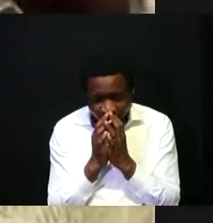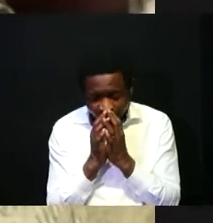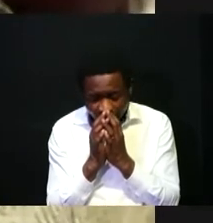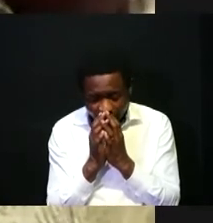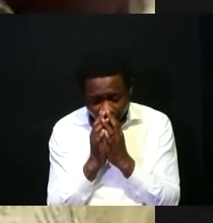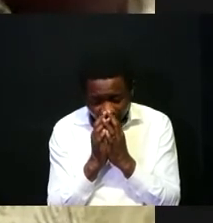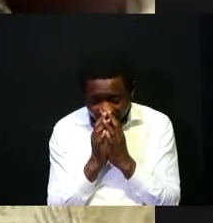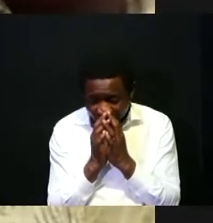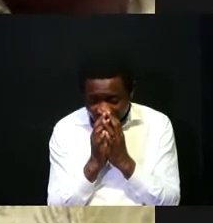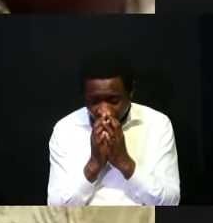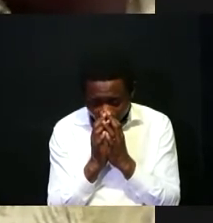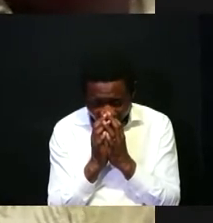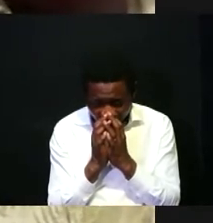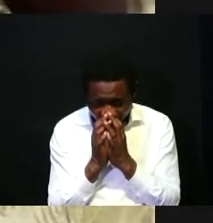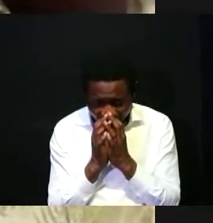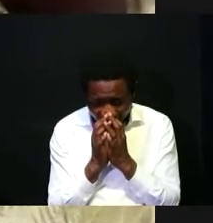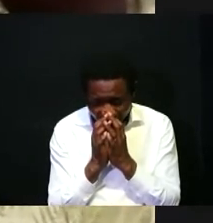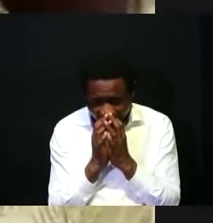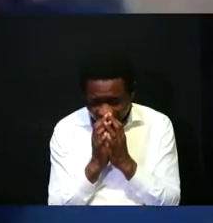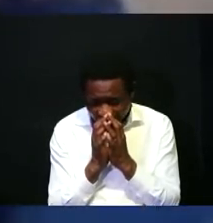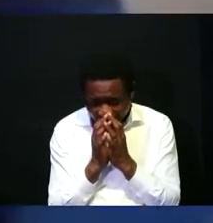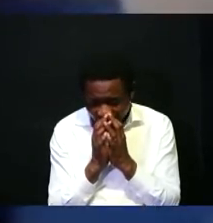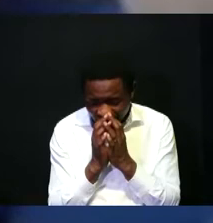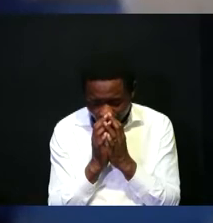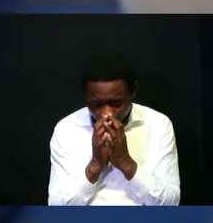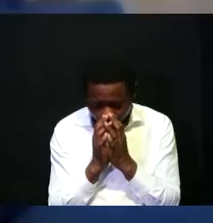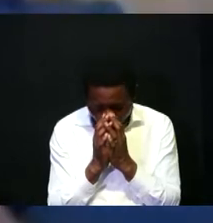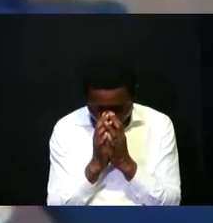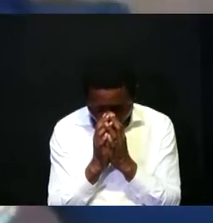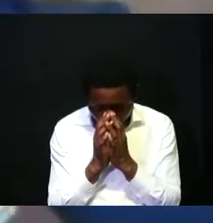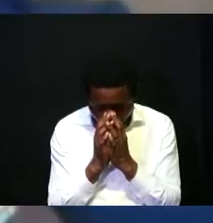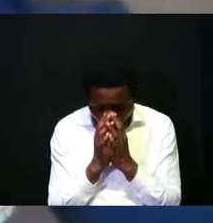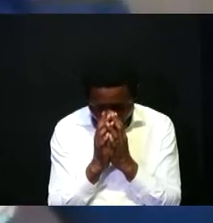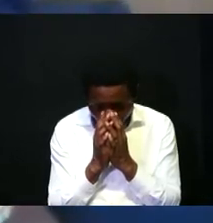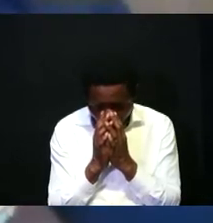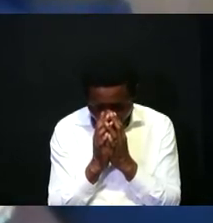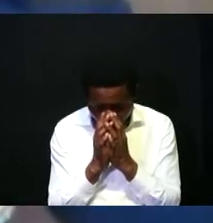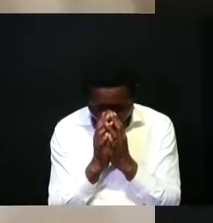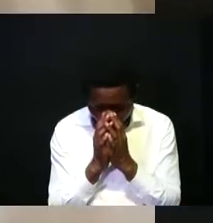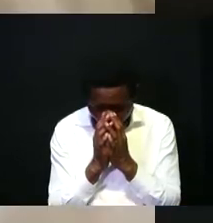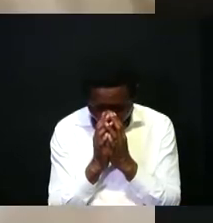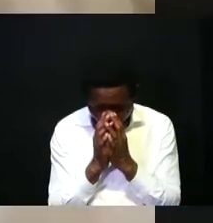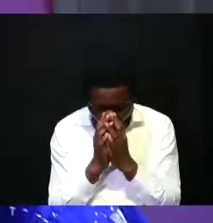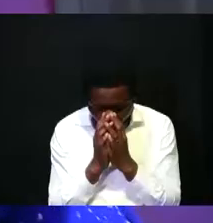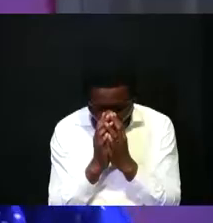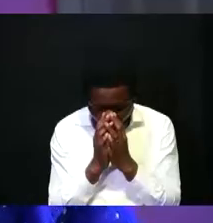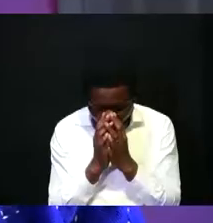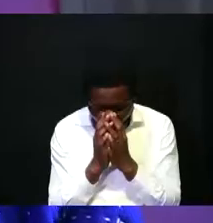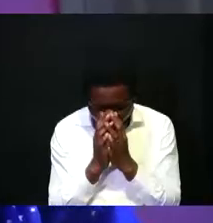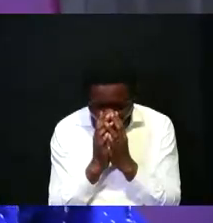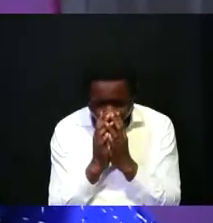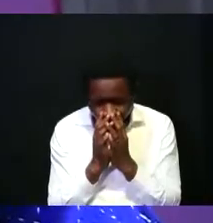lives, O God, of ministers, O God, who attend. Father, we pray, O God, that your hand will be uplifted, O